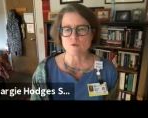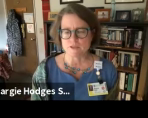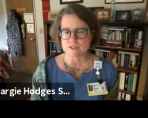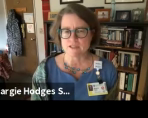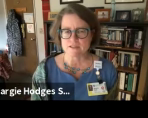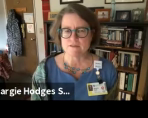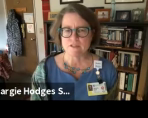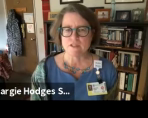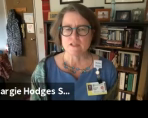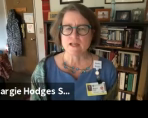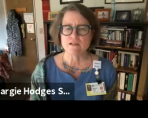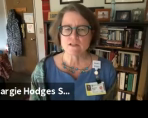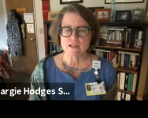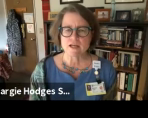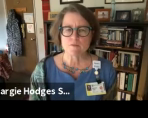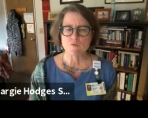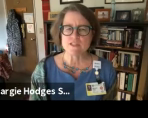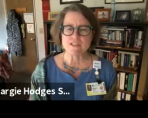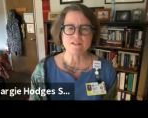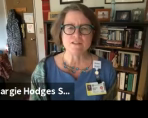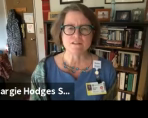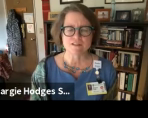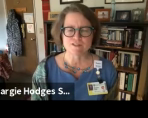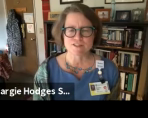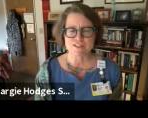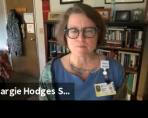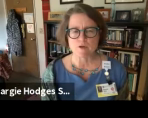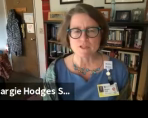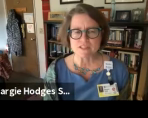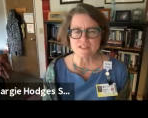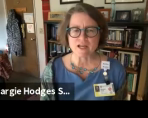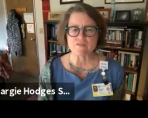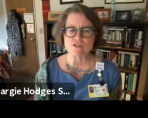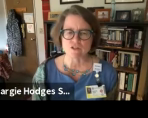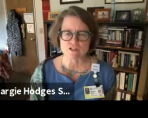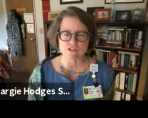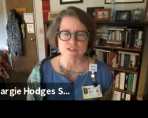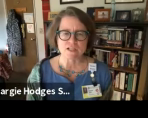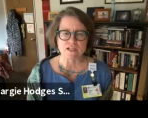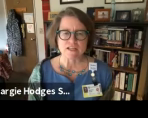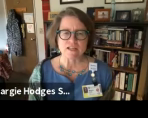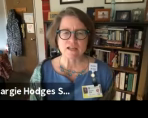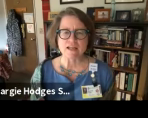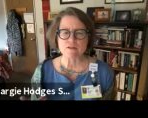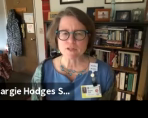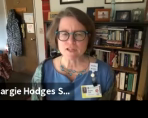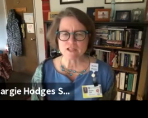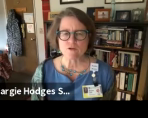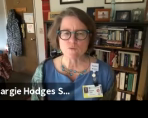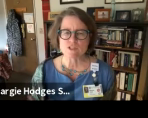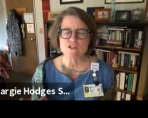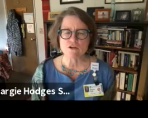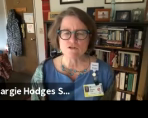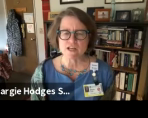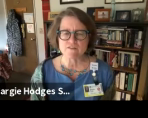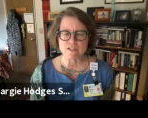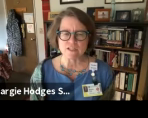as we're building it. Not only that, but we didn't, excuse the typo, we didn't have instructions. And the plane